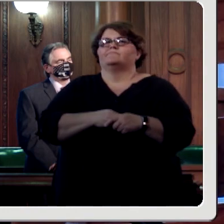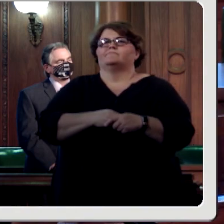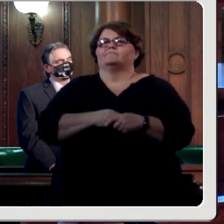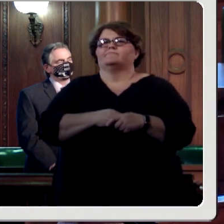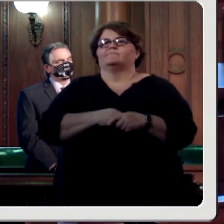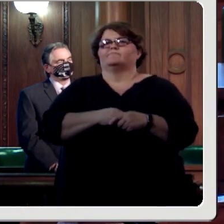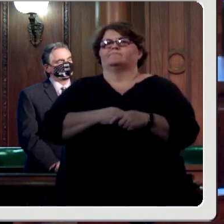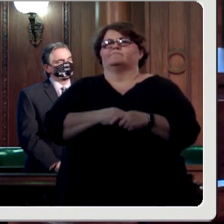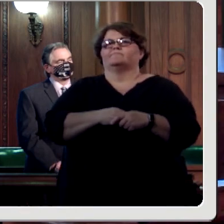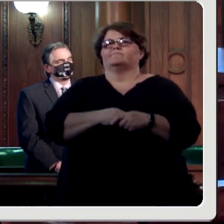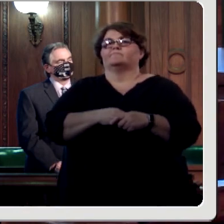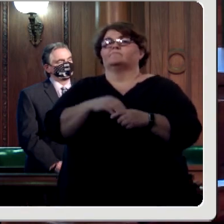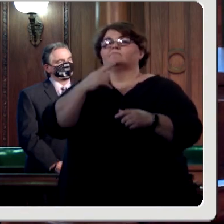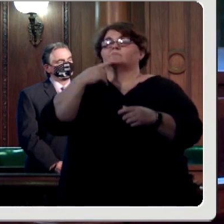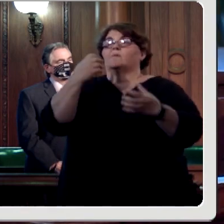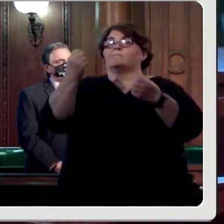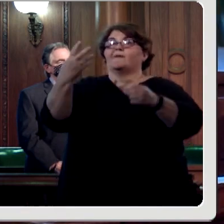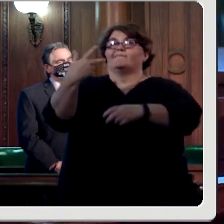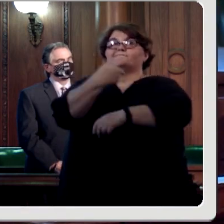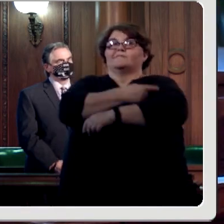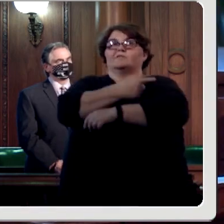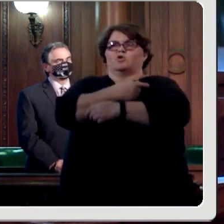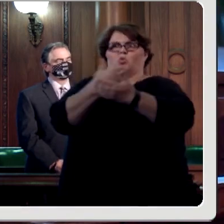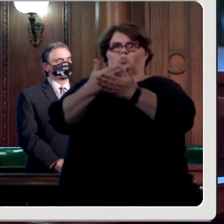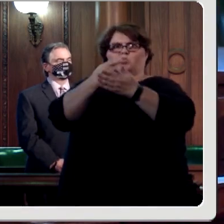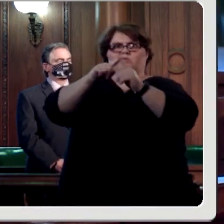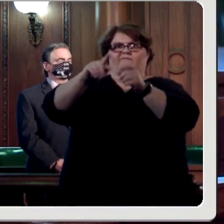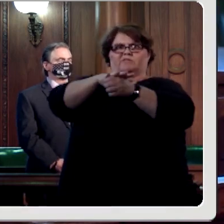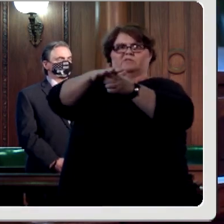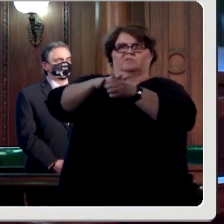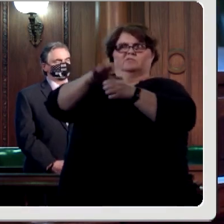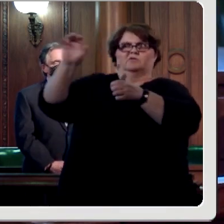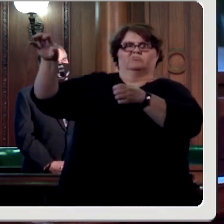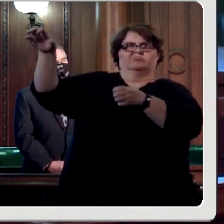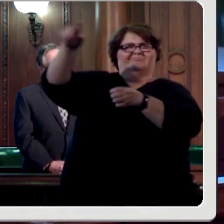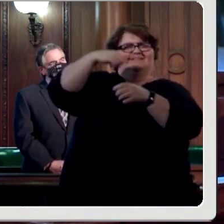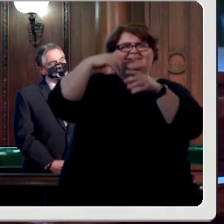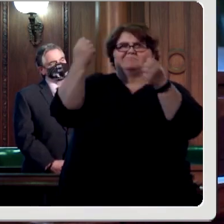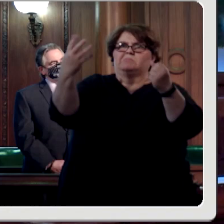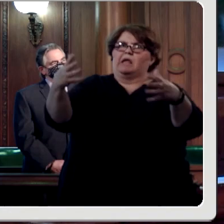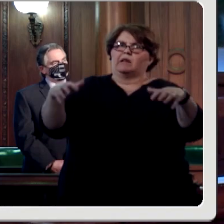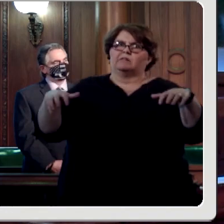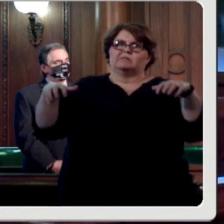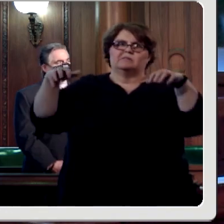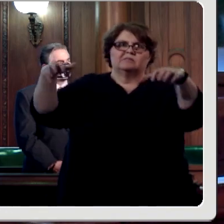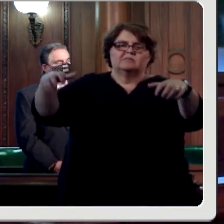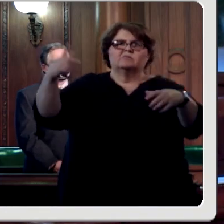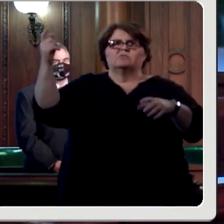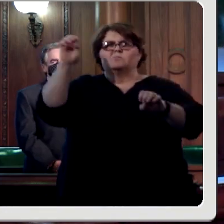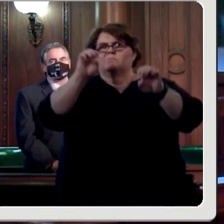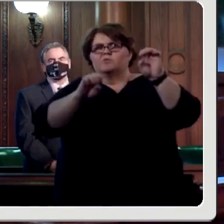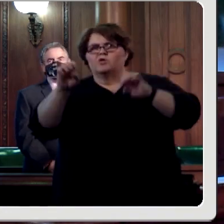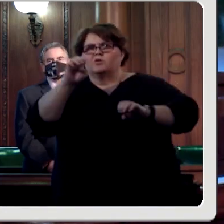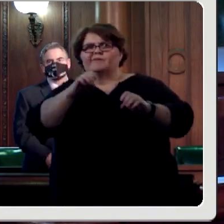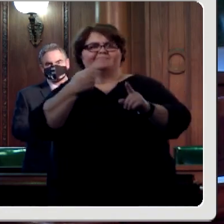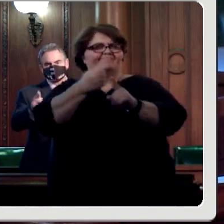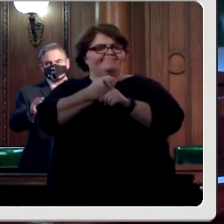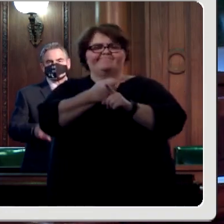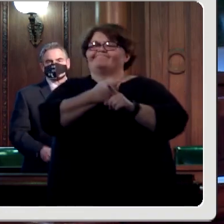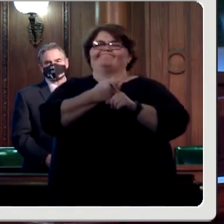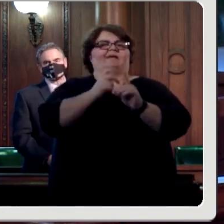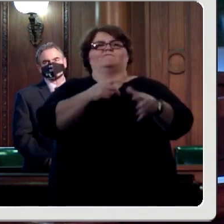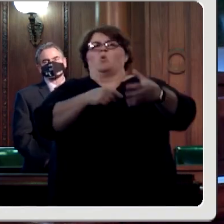now, and they are halted for safety reasons if they crop up. Thank you, Dr. Hessler. Okay.